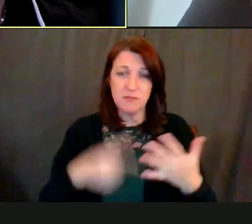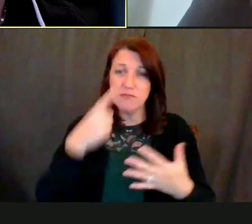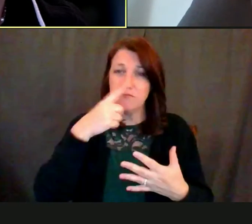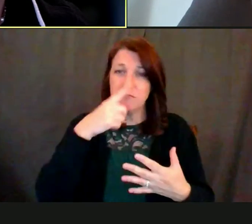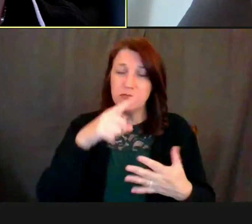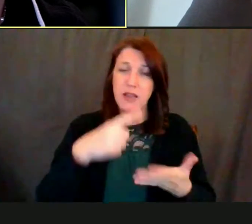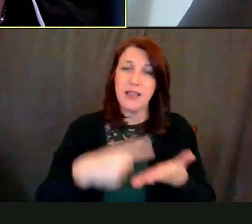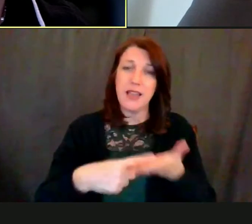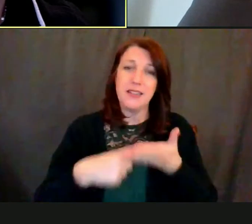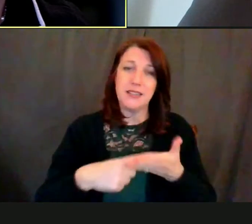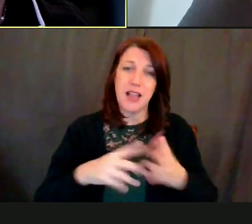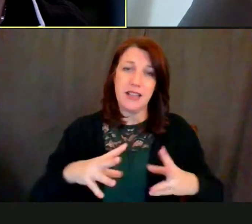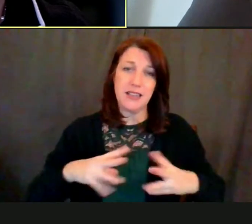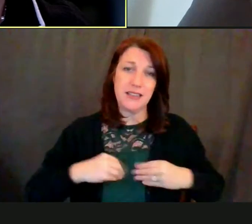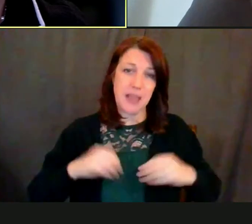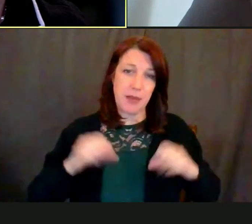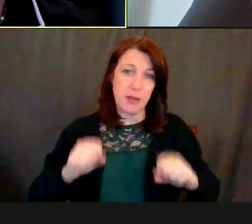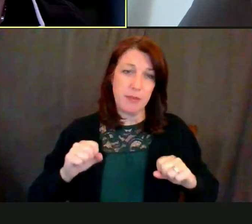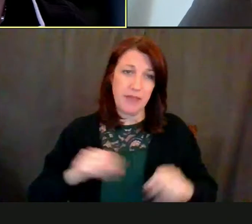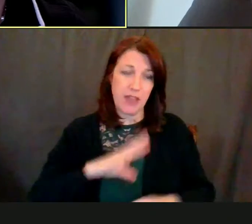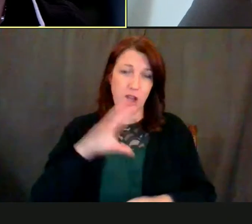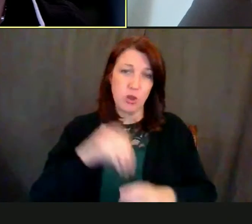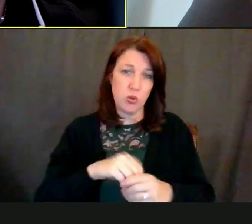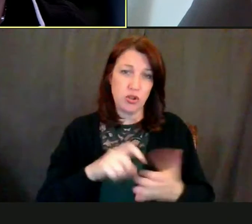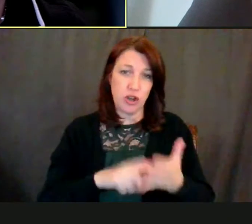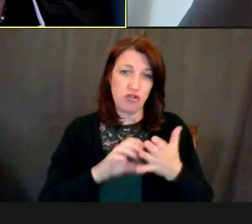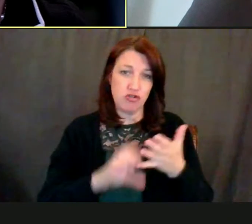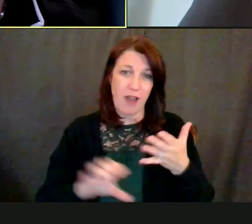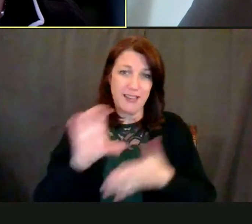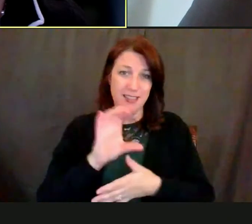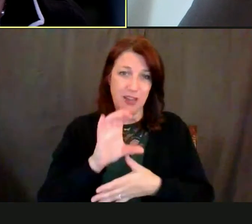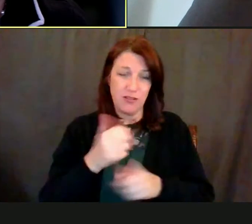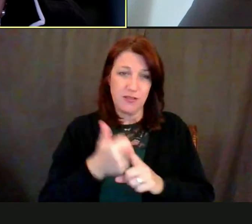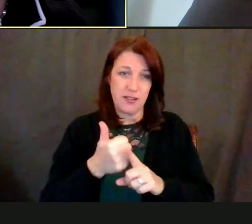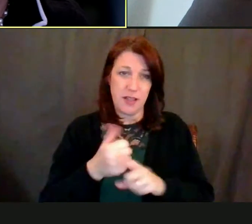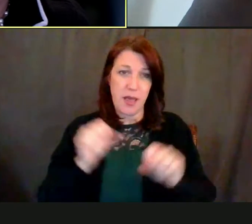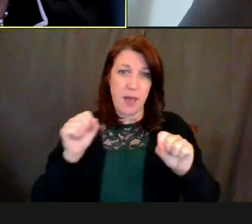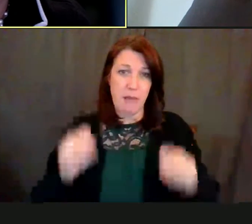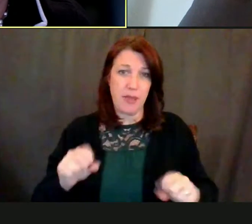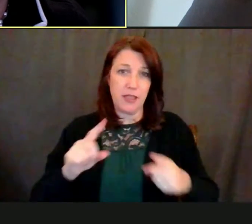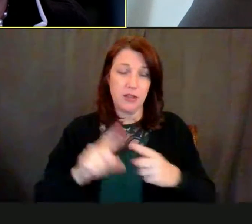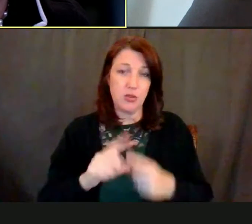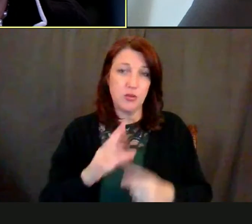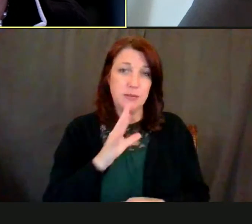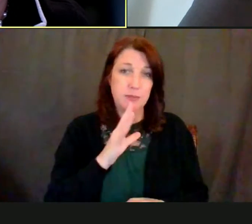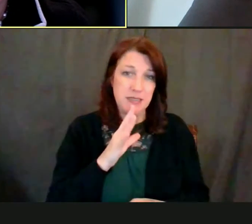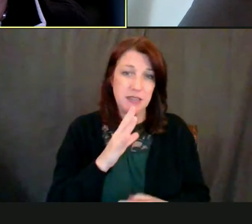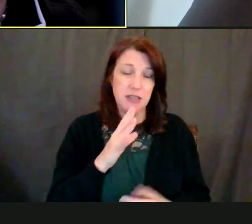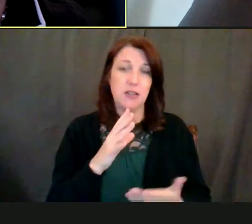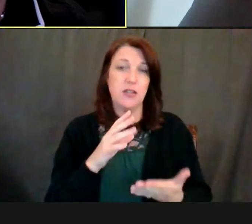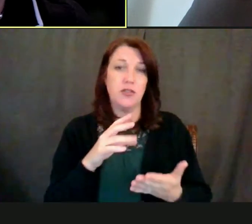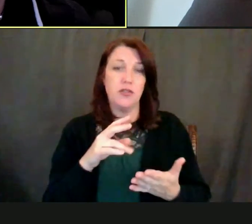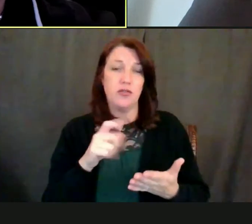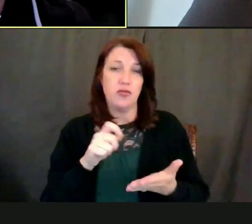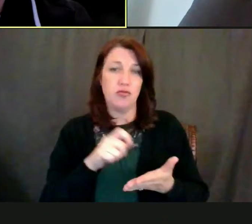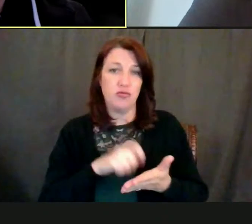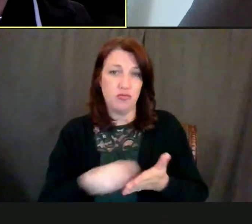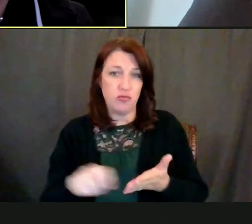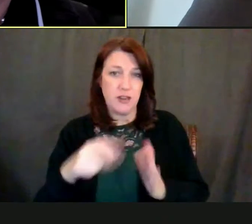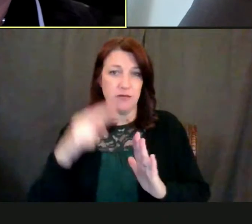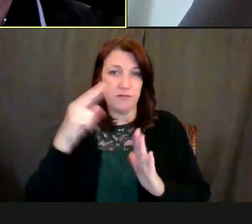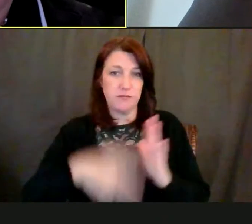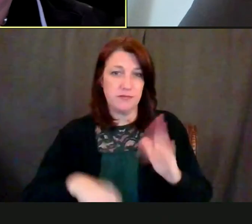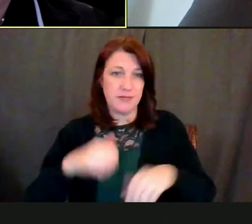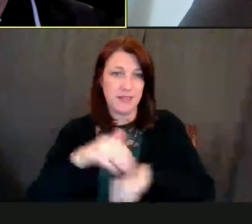discuss the acceptability of inclusion criteria that is ability to speak, read, and write in English? And I think